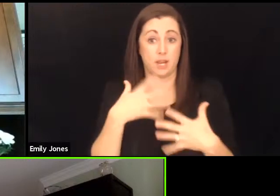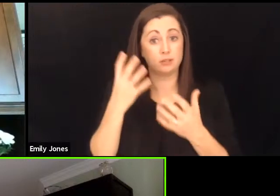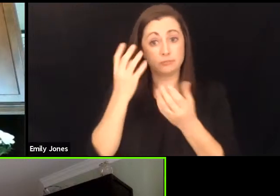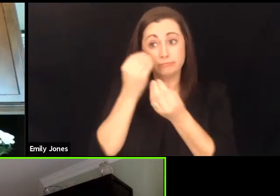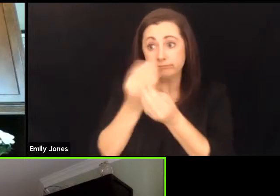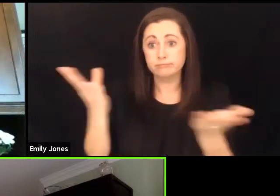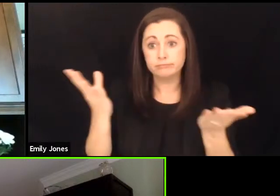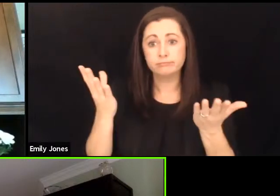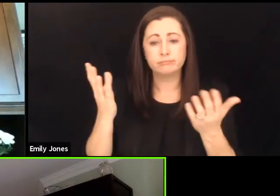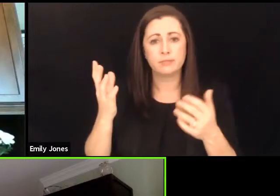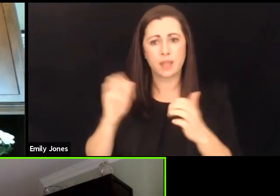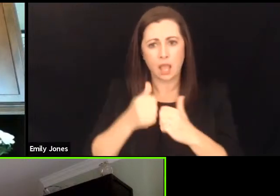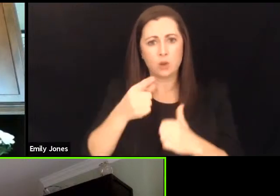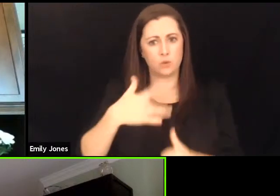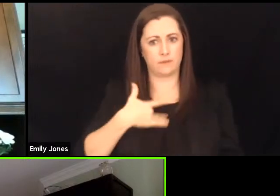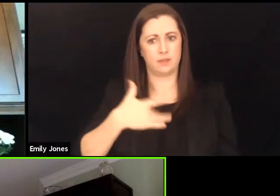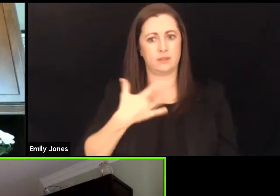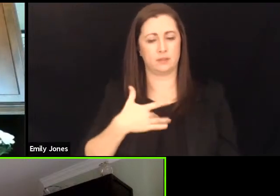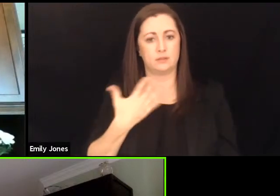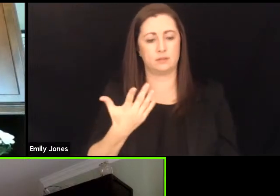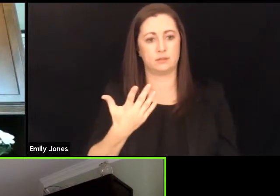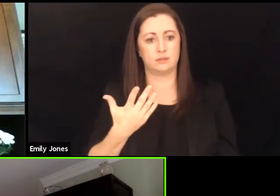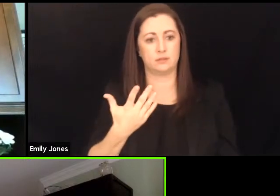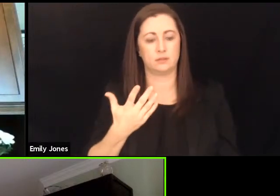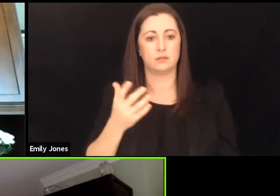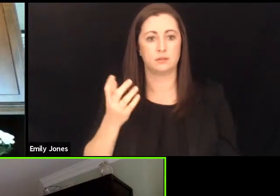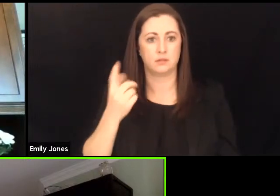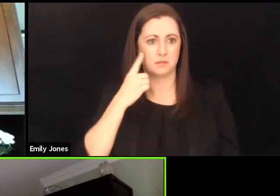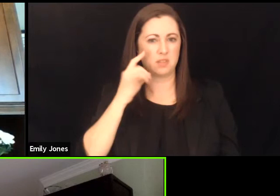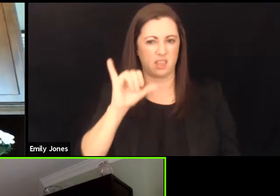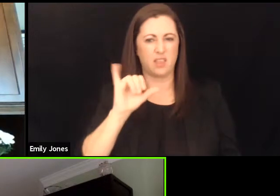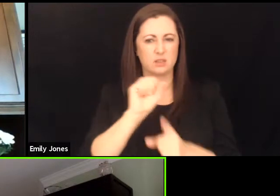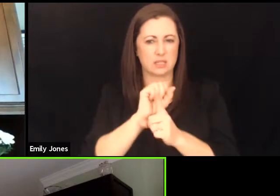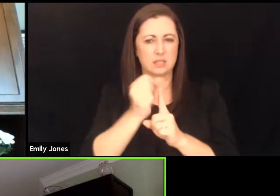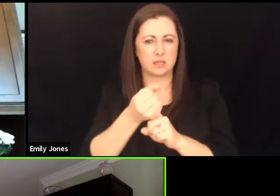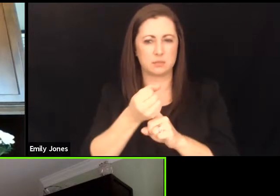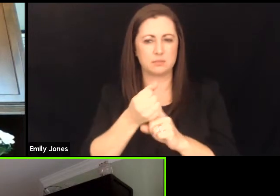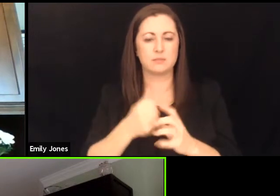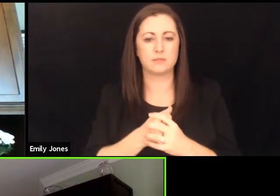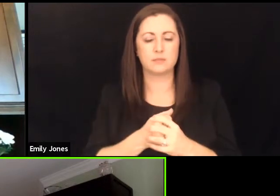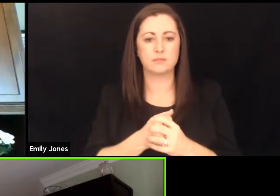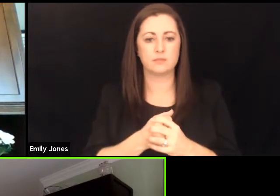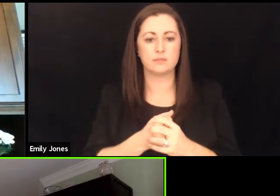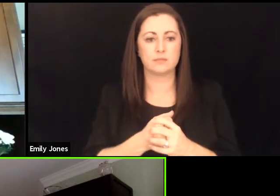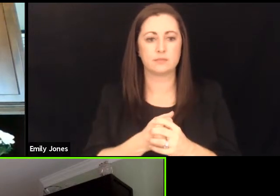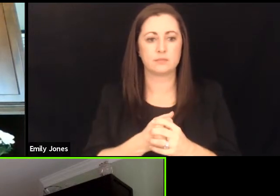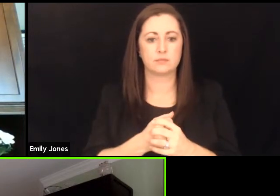how you feel and what you're doing in instances like this. Let people know